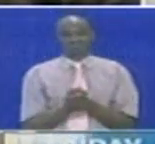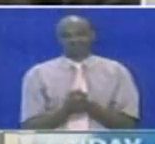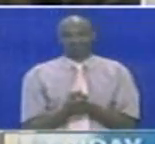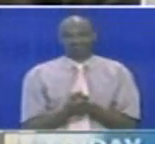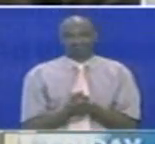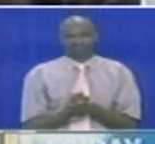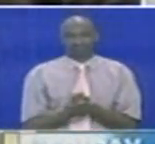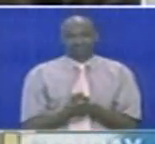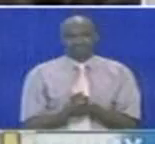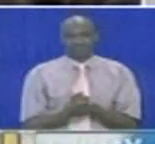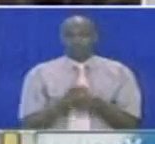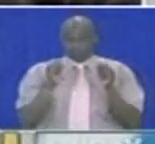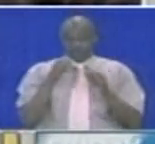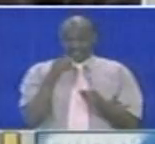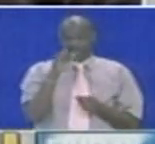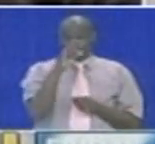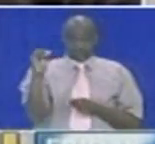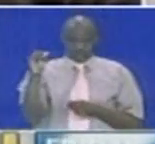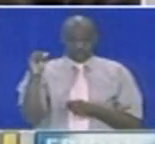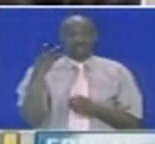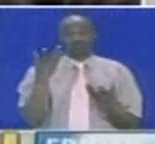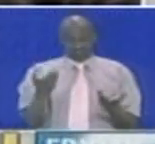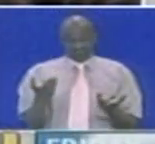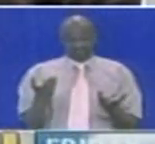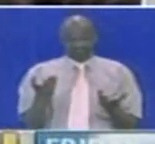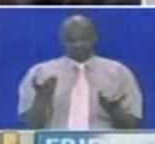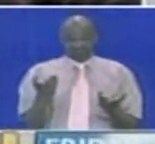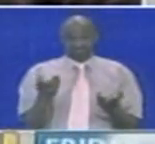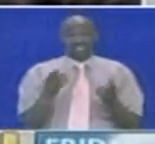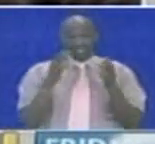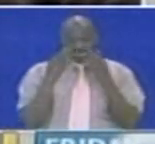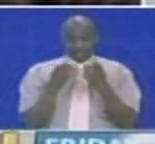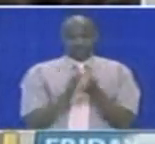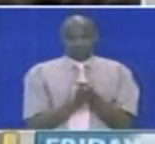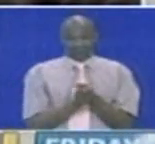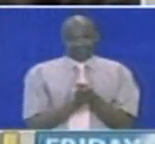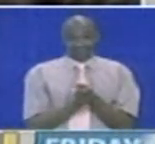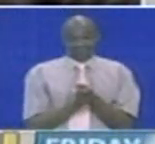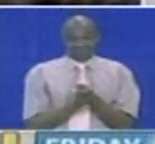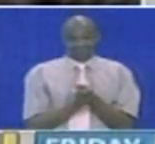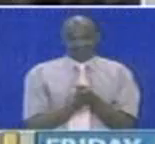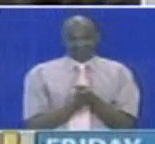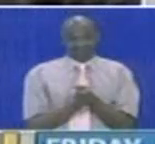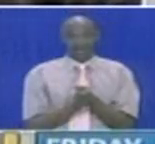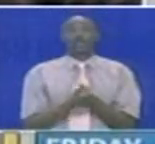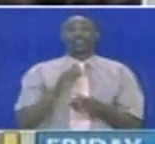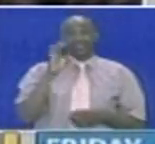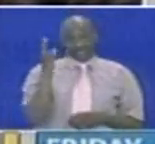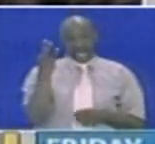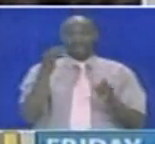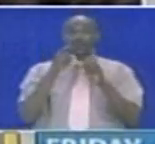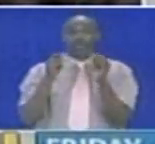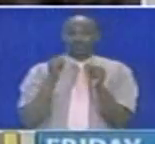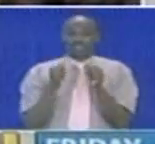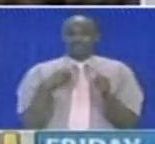So we can say sure and sure. Great, Willis. Let's move on to the third word, and